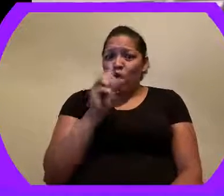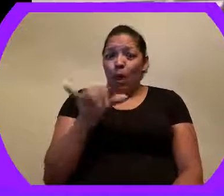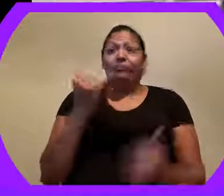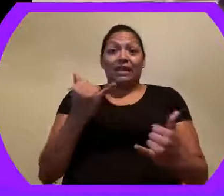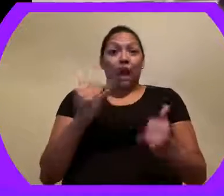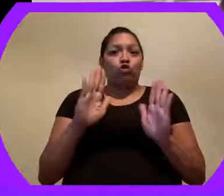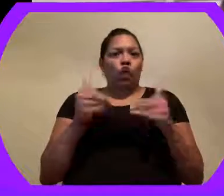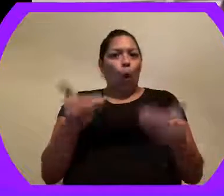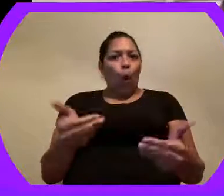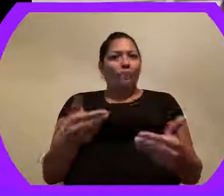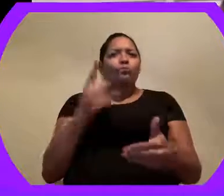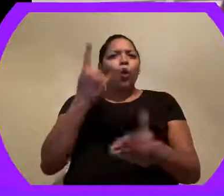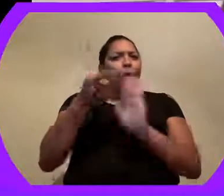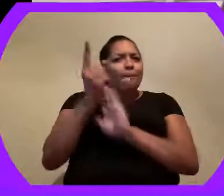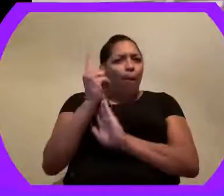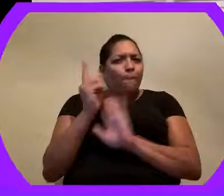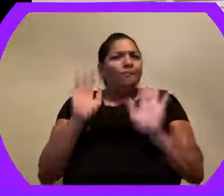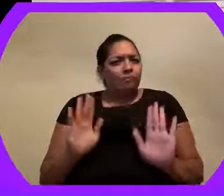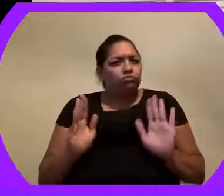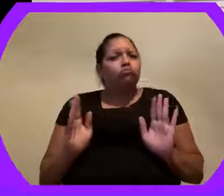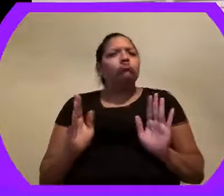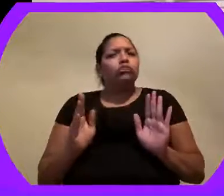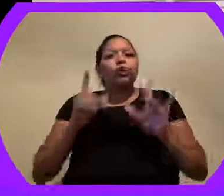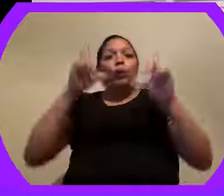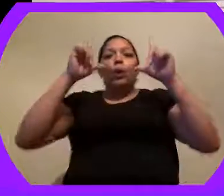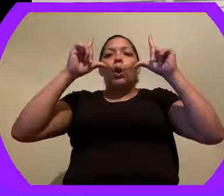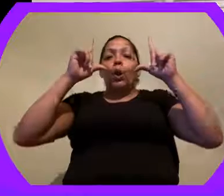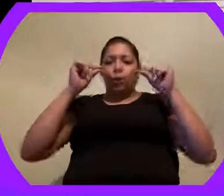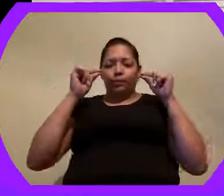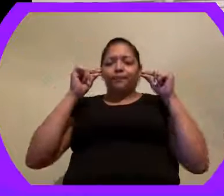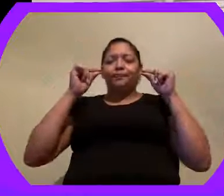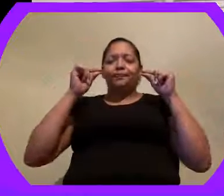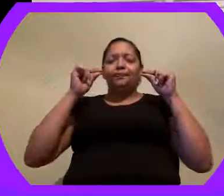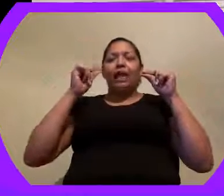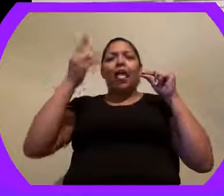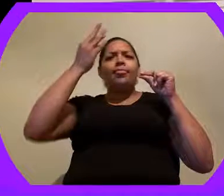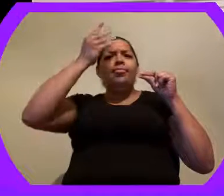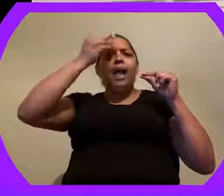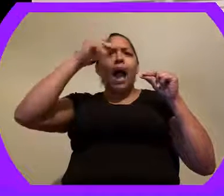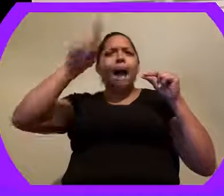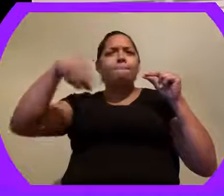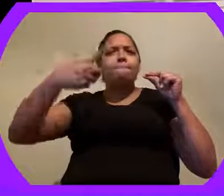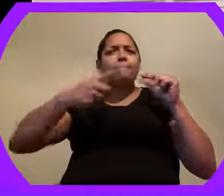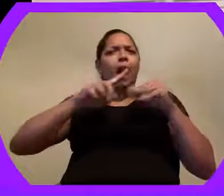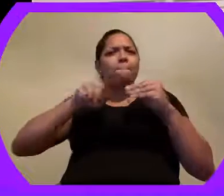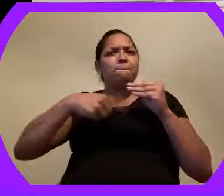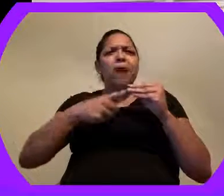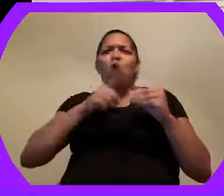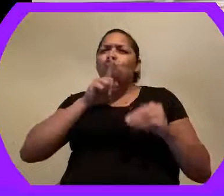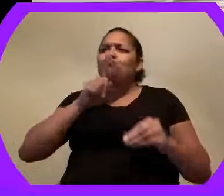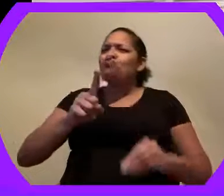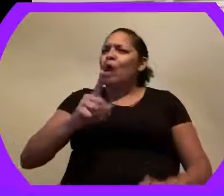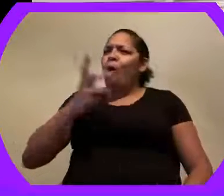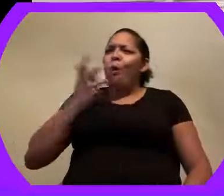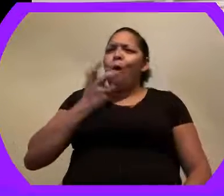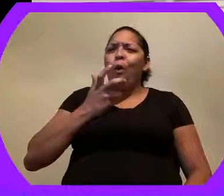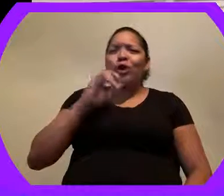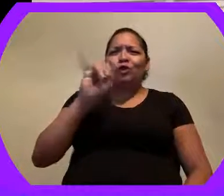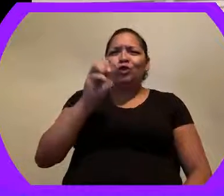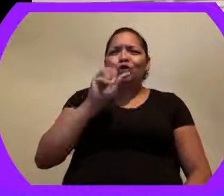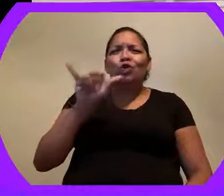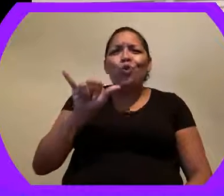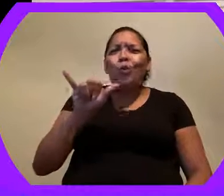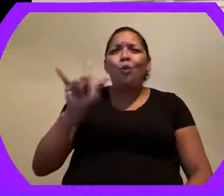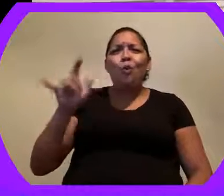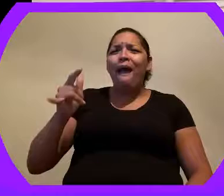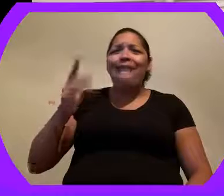than a minute ago. In fact, let's do that real quick. Let's take a moment, close your eyes, think about a really